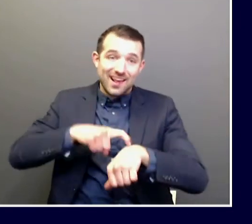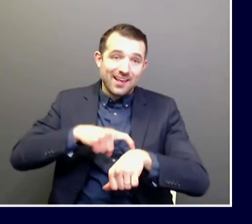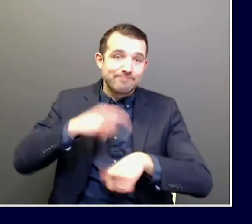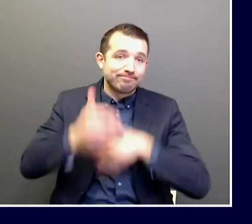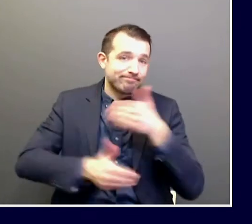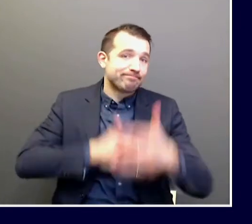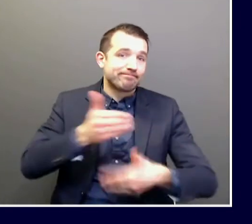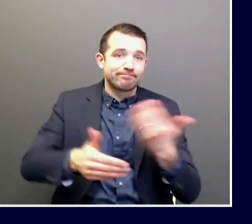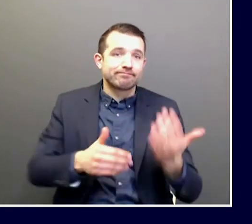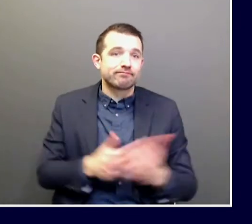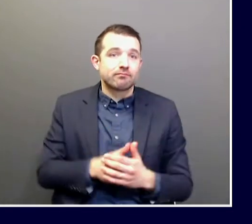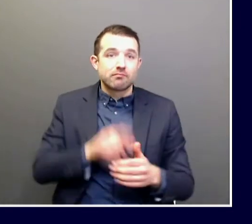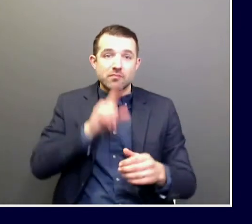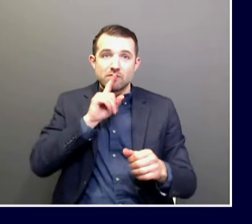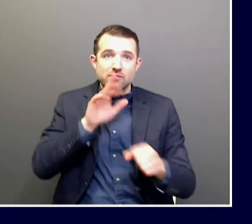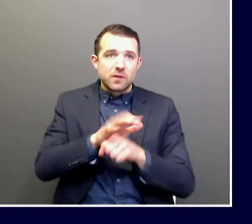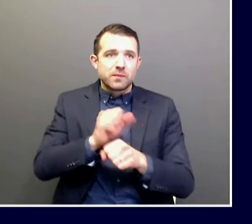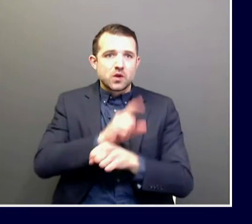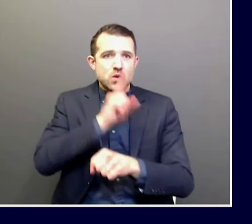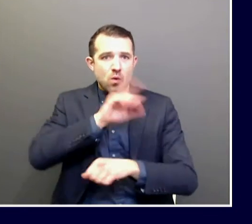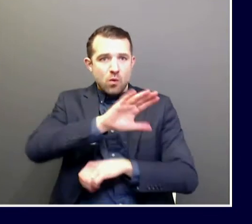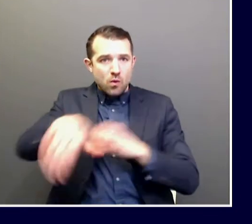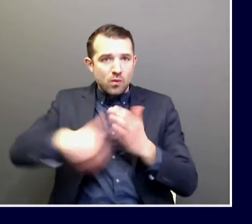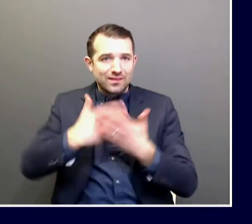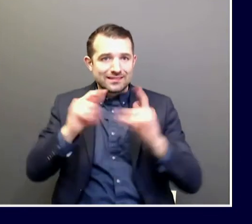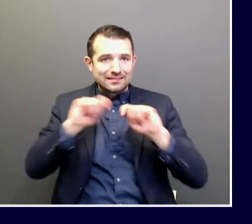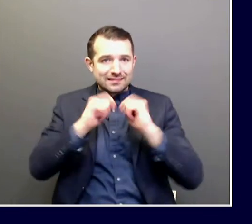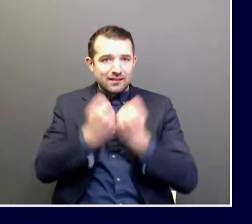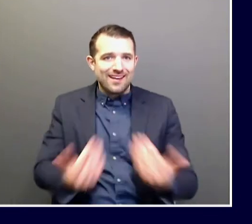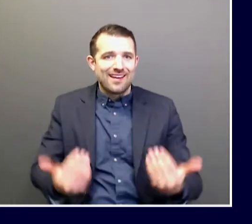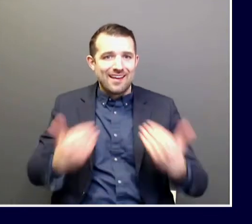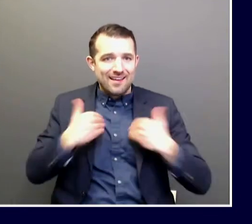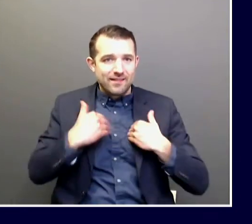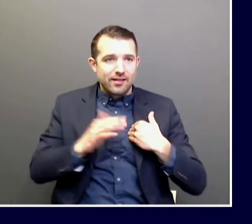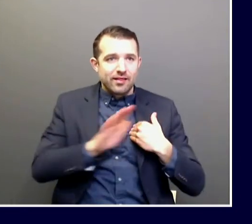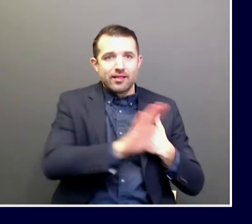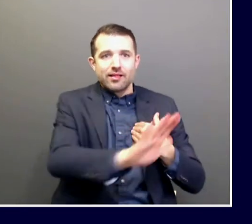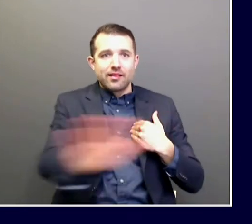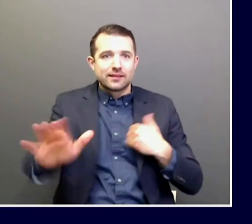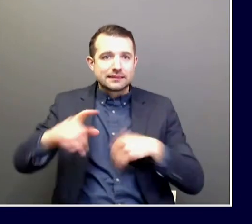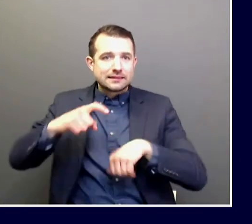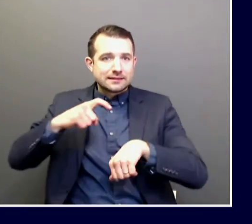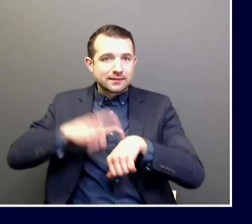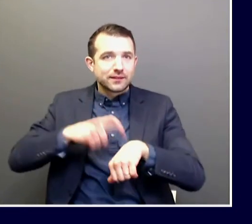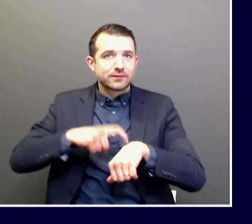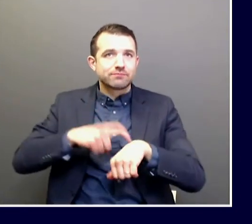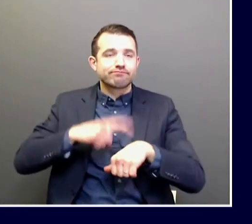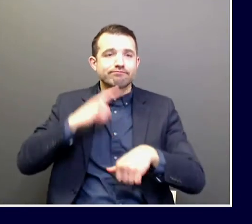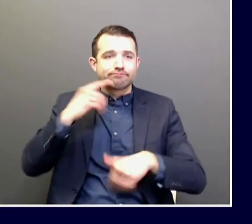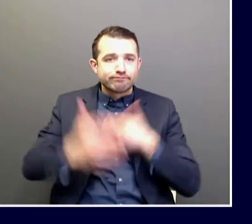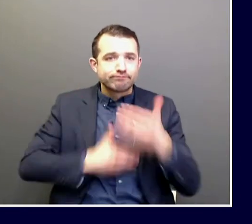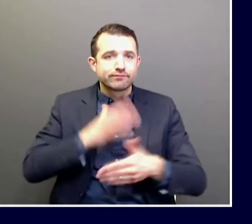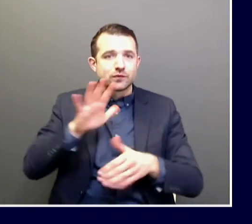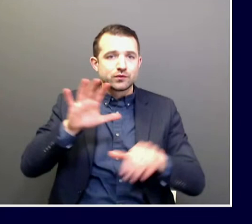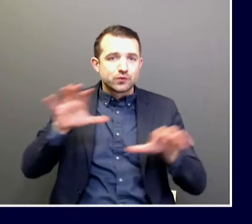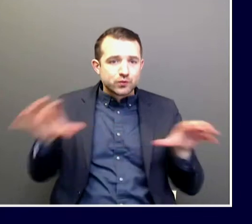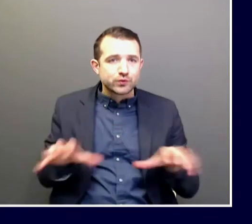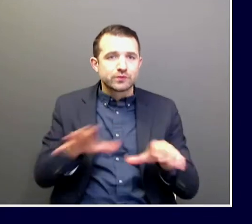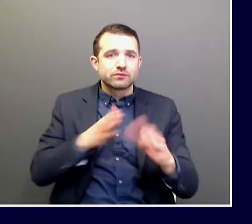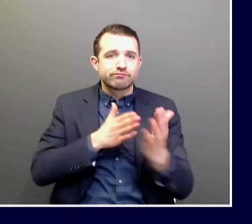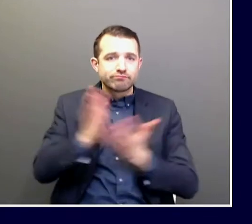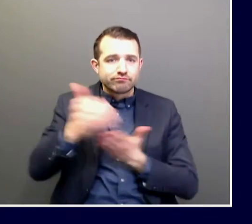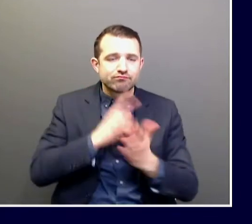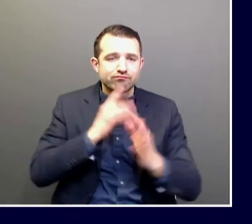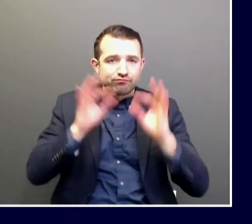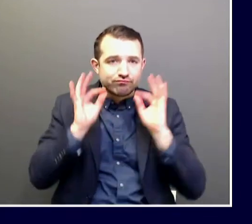the team that's working on it has the space and the bandwidth to focus on it. Okay. When it comes to wastewater, maybe this